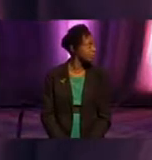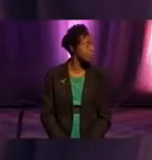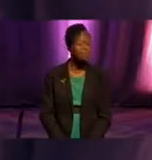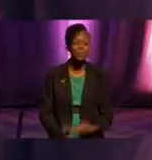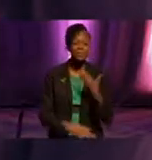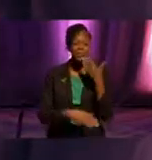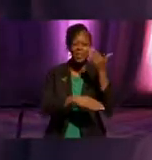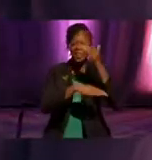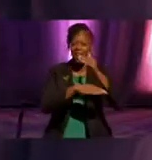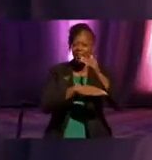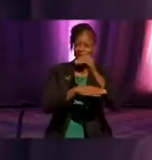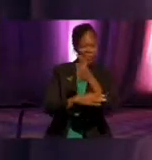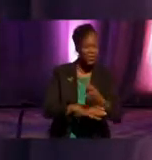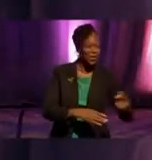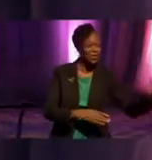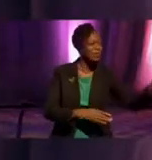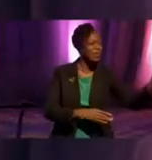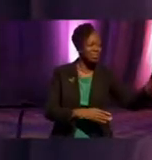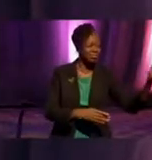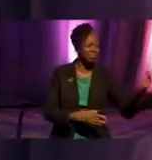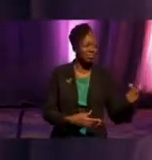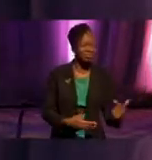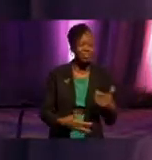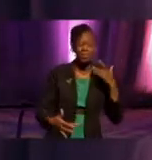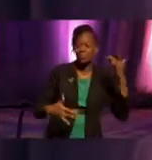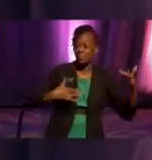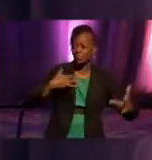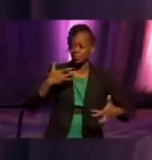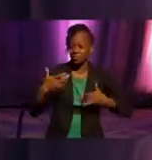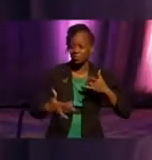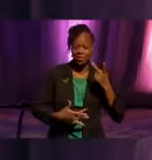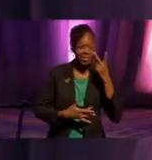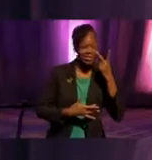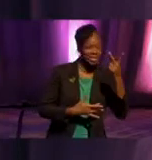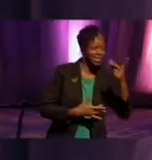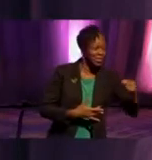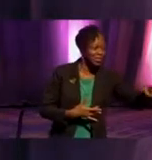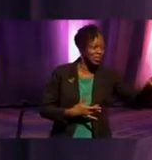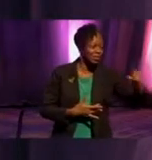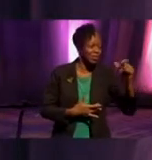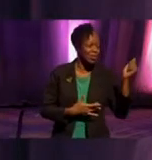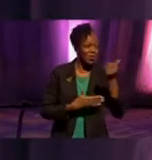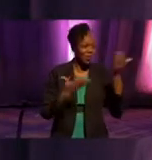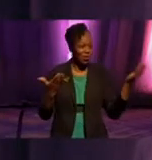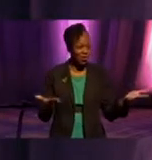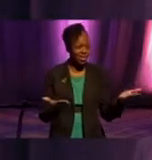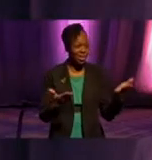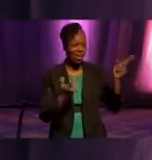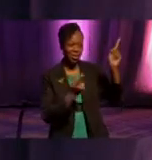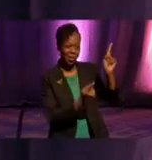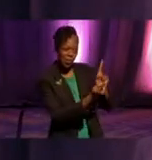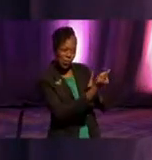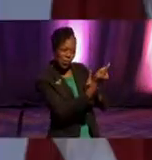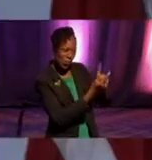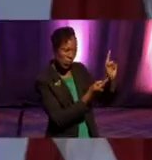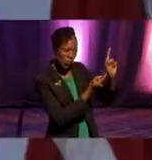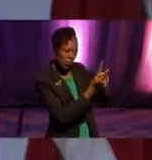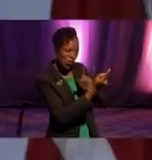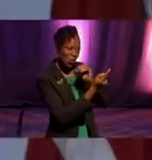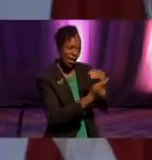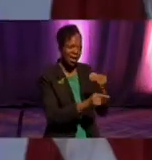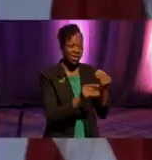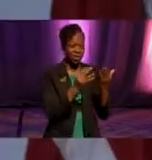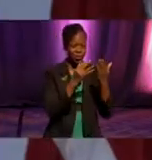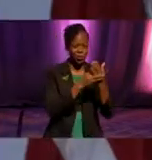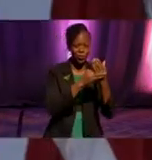Good afternoon, everyone. I am delighted to see you all here in person and watching by